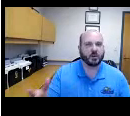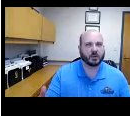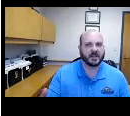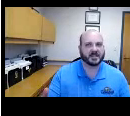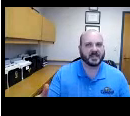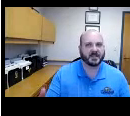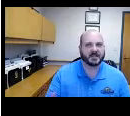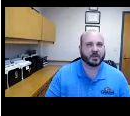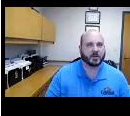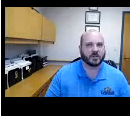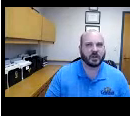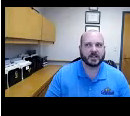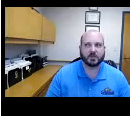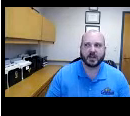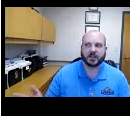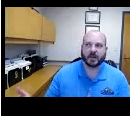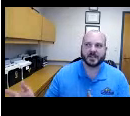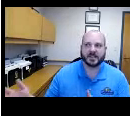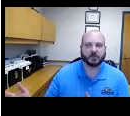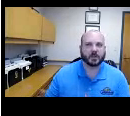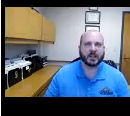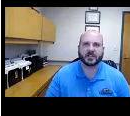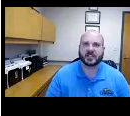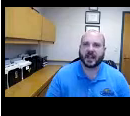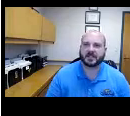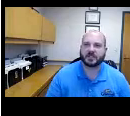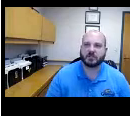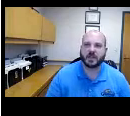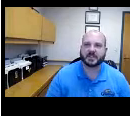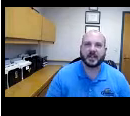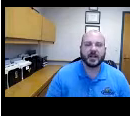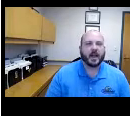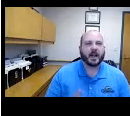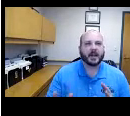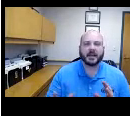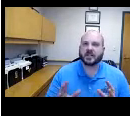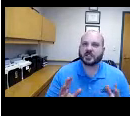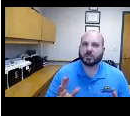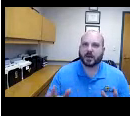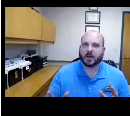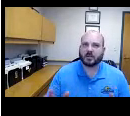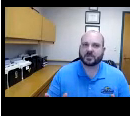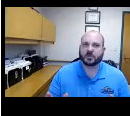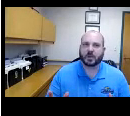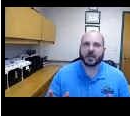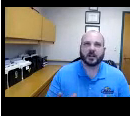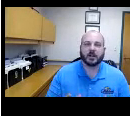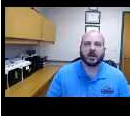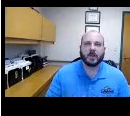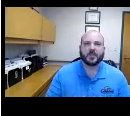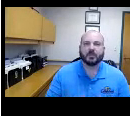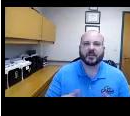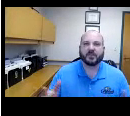seeing total incidents since March of 2020. On the right side, we're looking at just the last 2 weeks. And again, just want to underscore